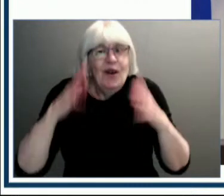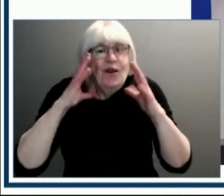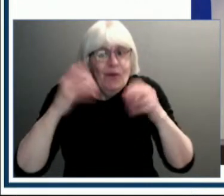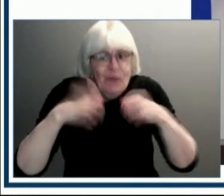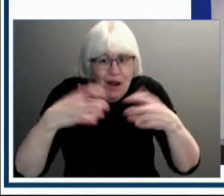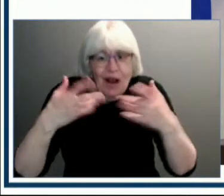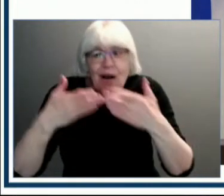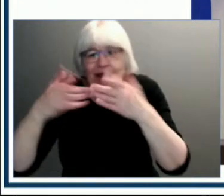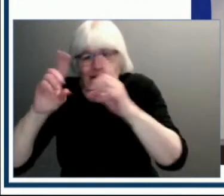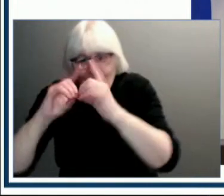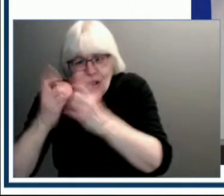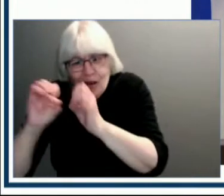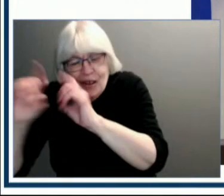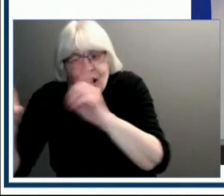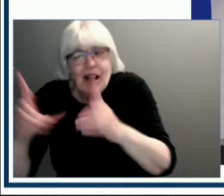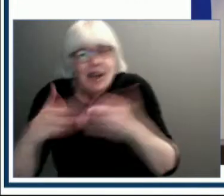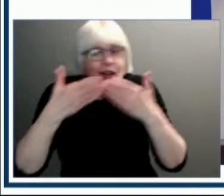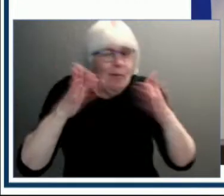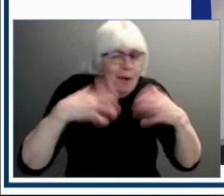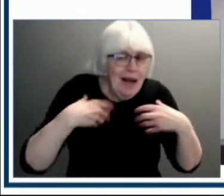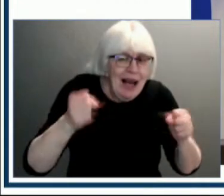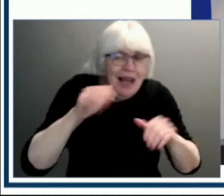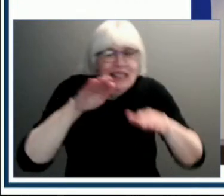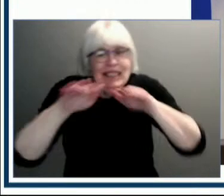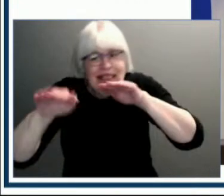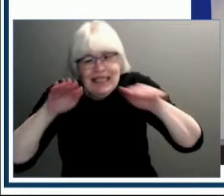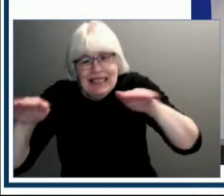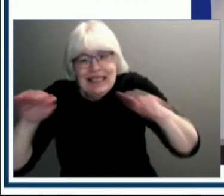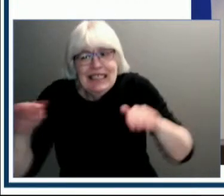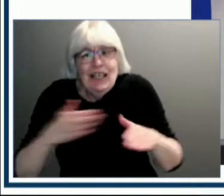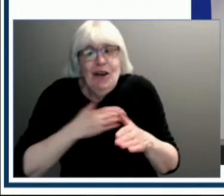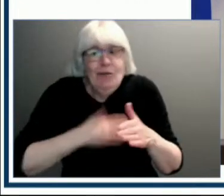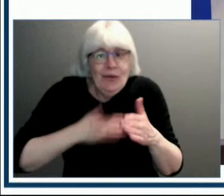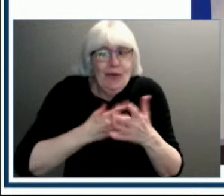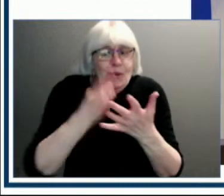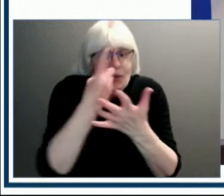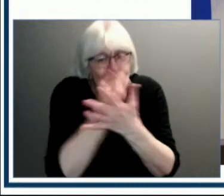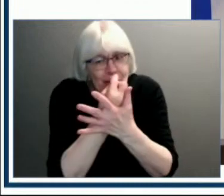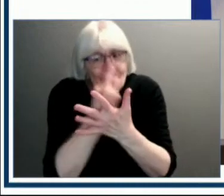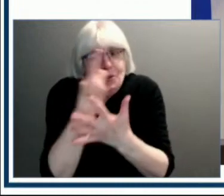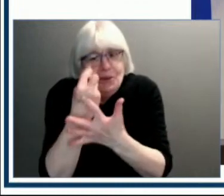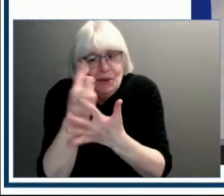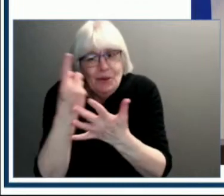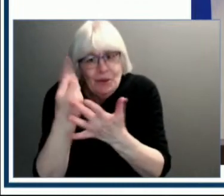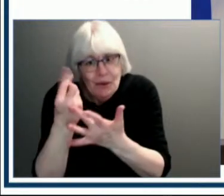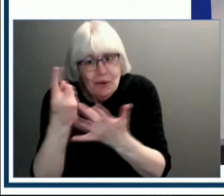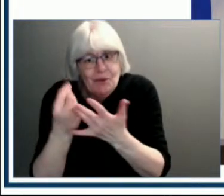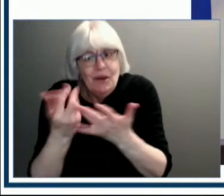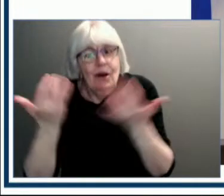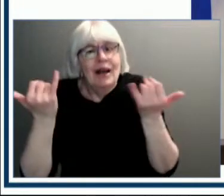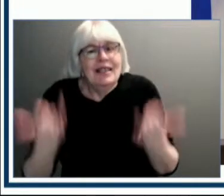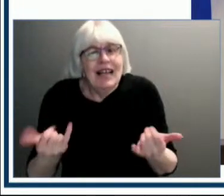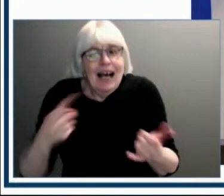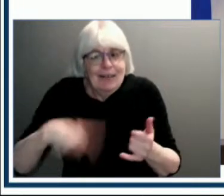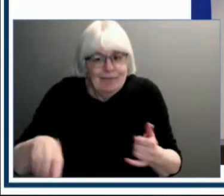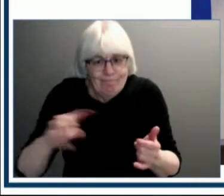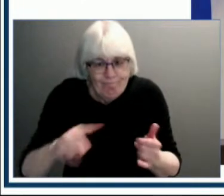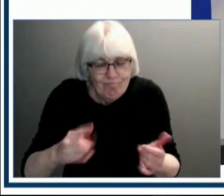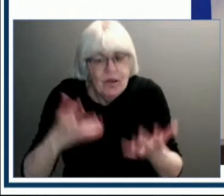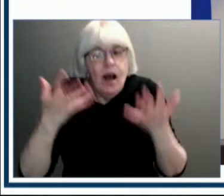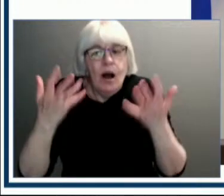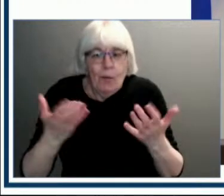a lot, but I want you to also please know that you are seen and you are appreciated. And I have